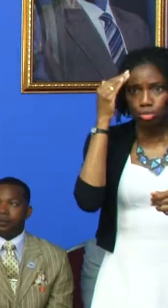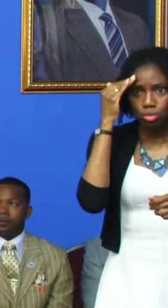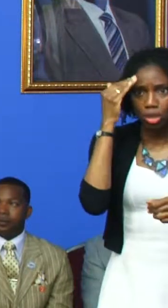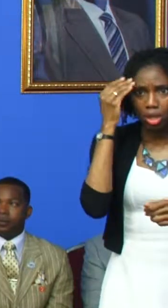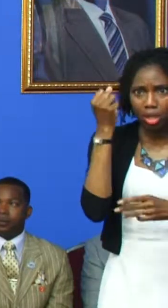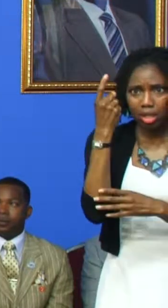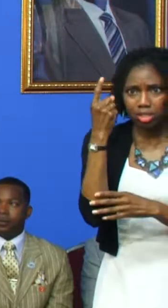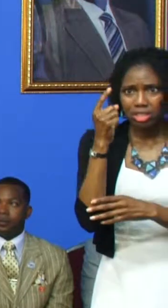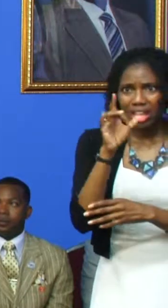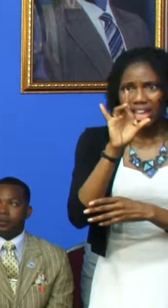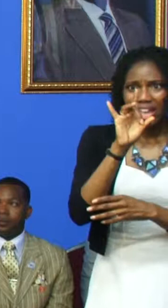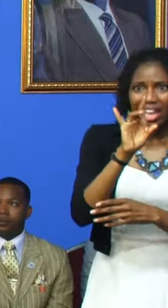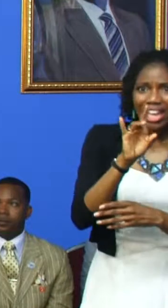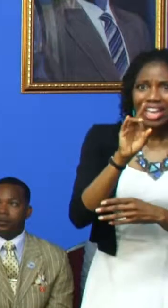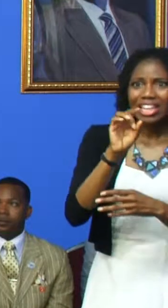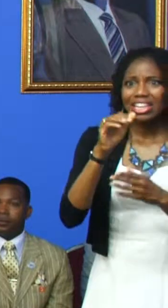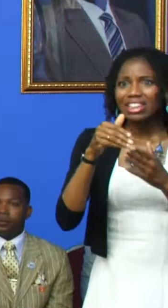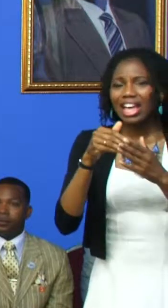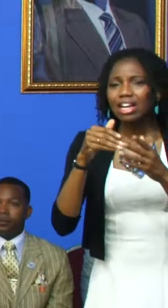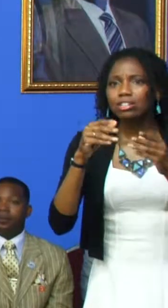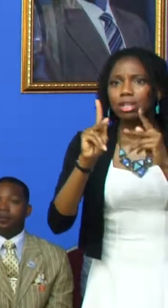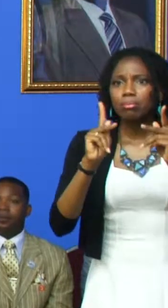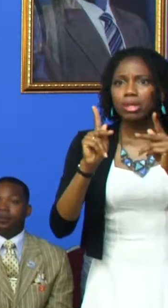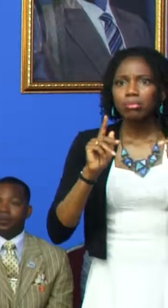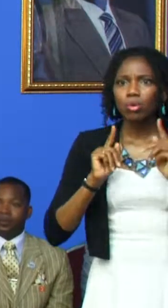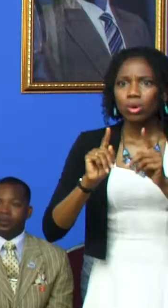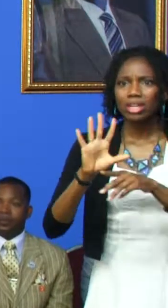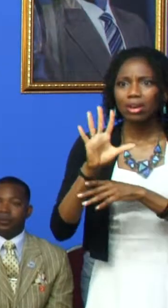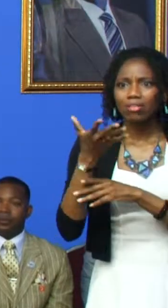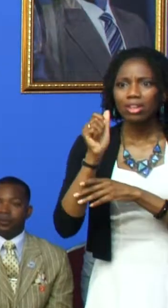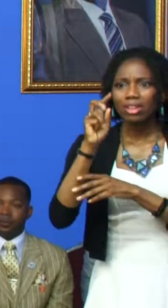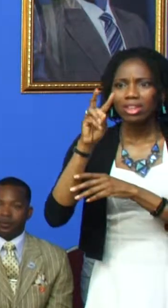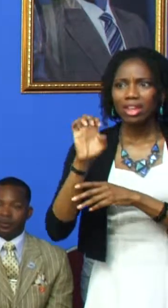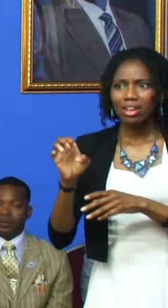down Fifth Avenue and never said a word?